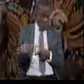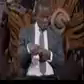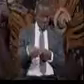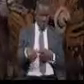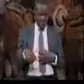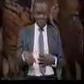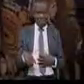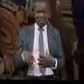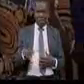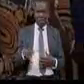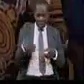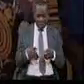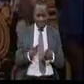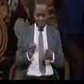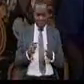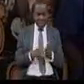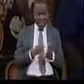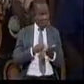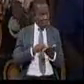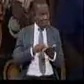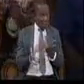of ministers' conference,